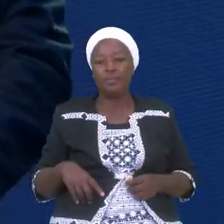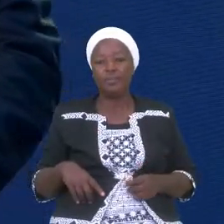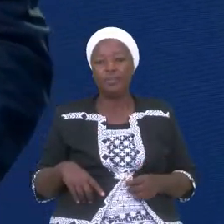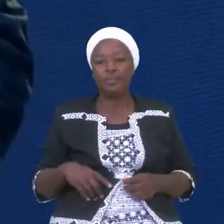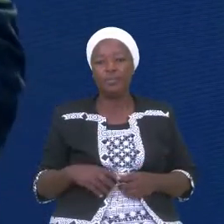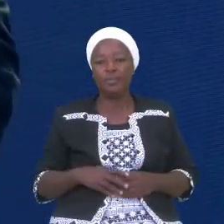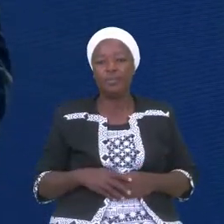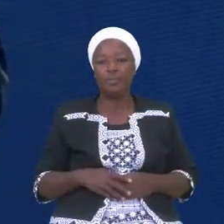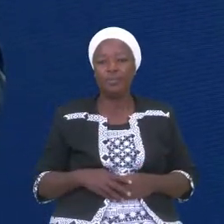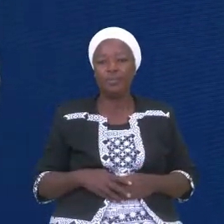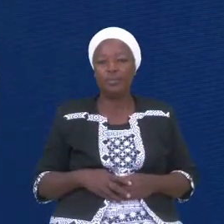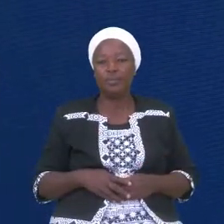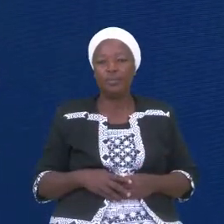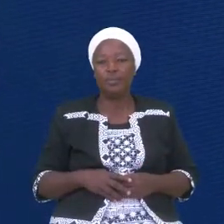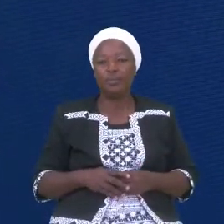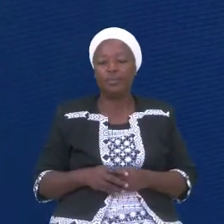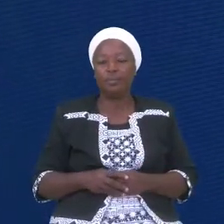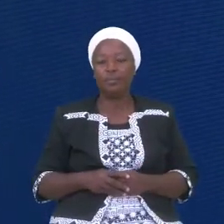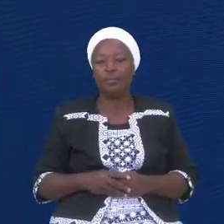Give your name.